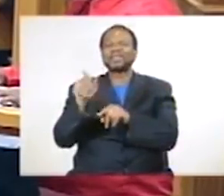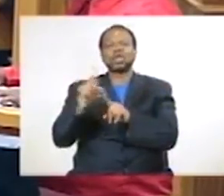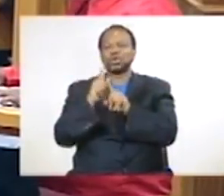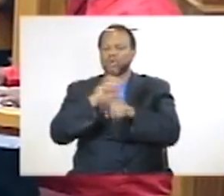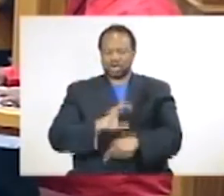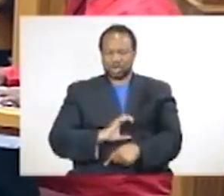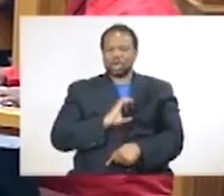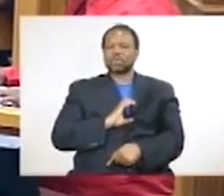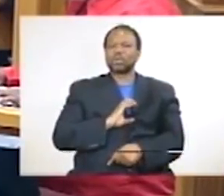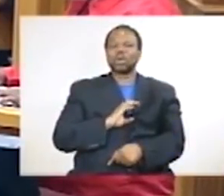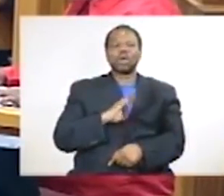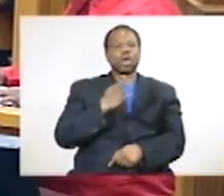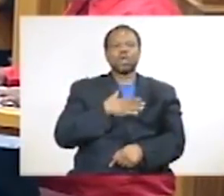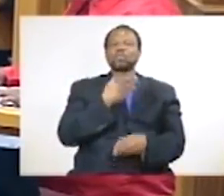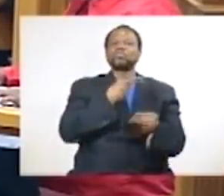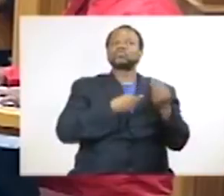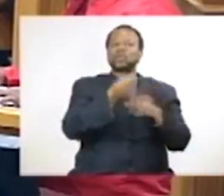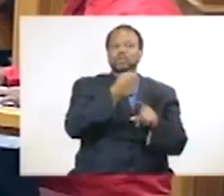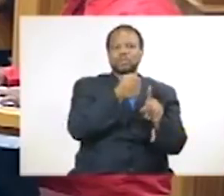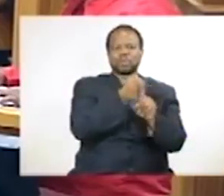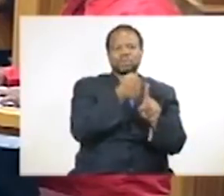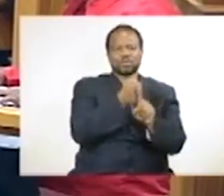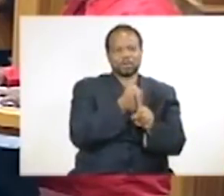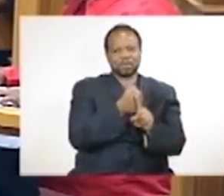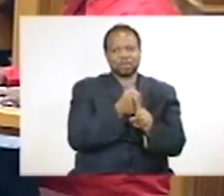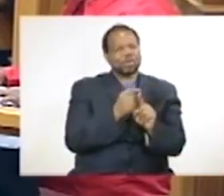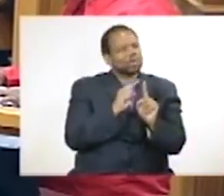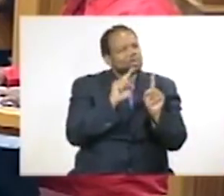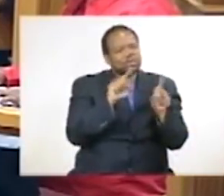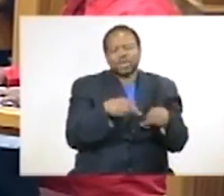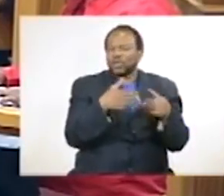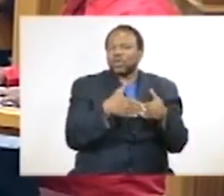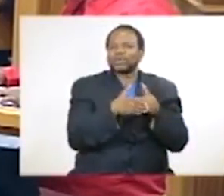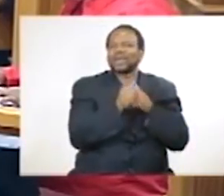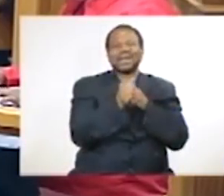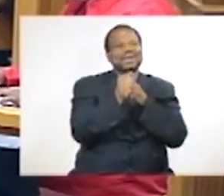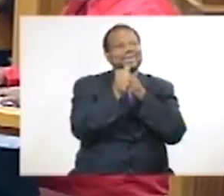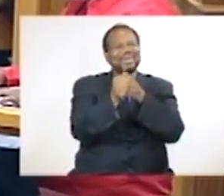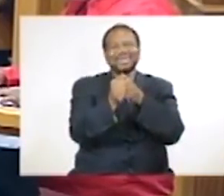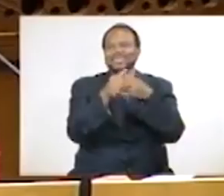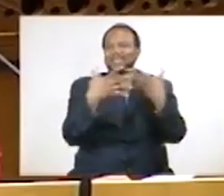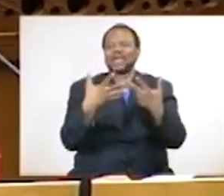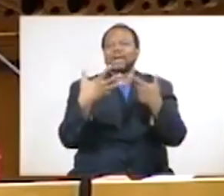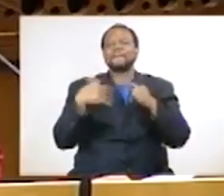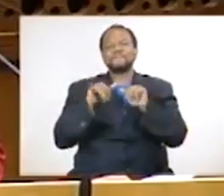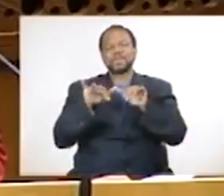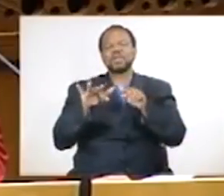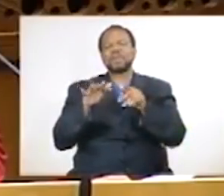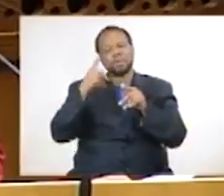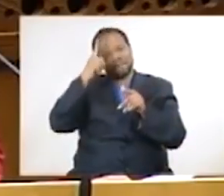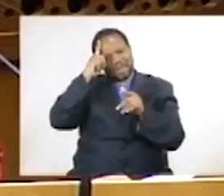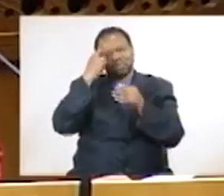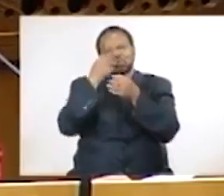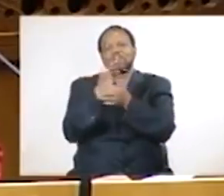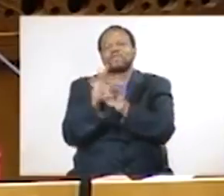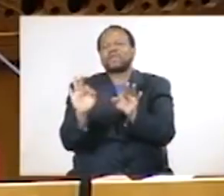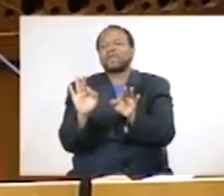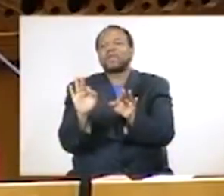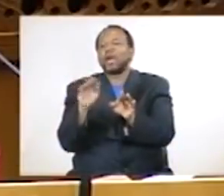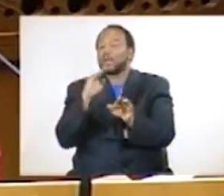EFF during elections campaign. You and your party should stop playing with semantics, especially when it relates to a radical